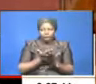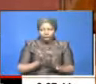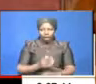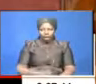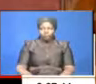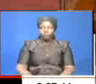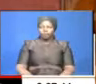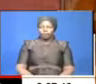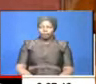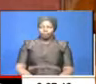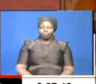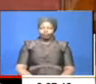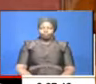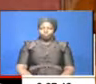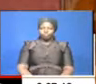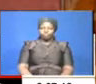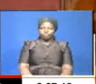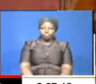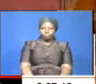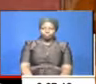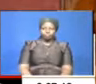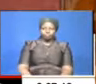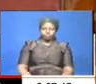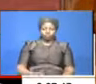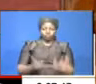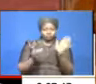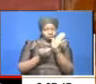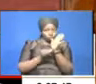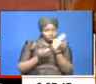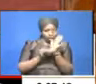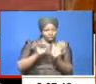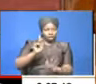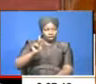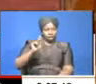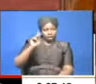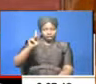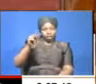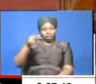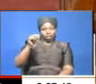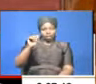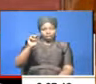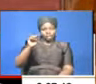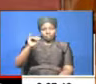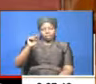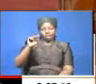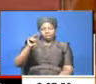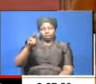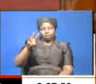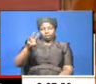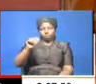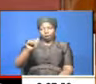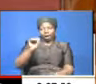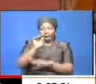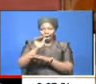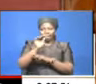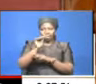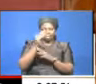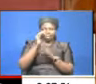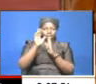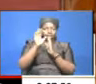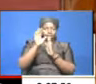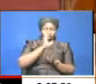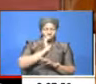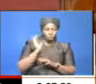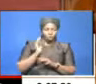On his part, Dr. Haminwa referred the committee to Articles